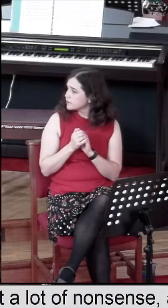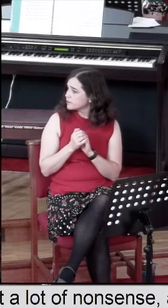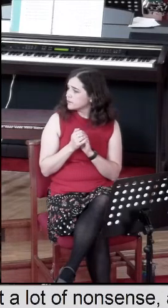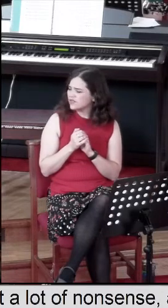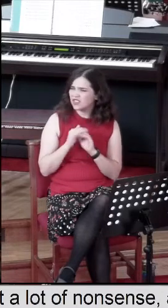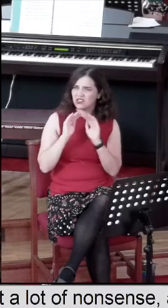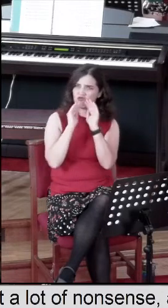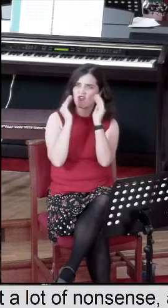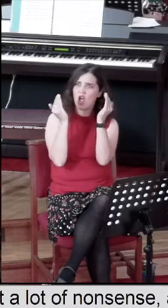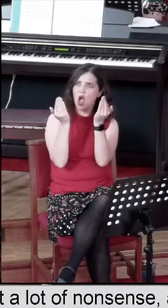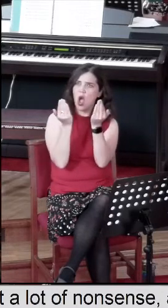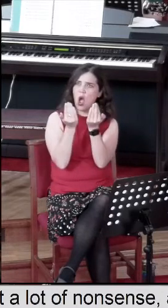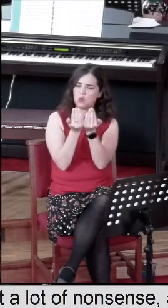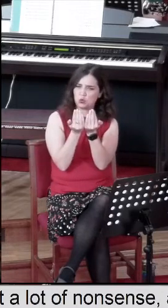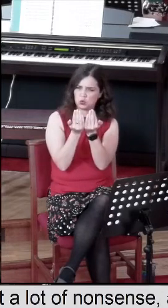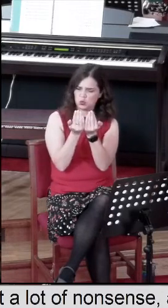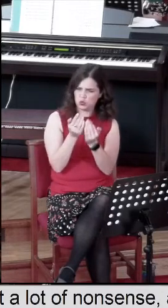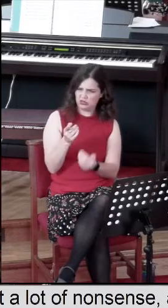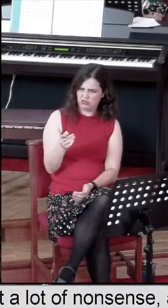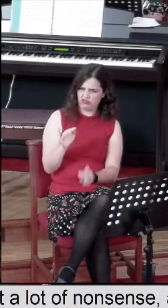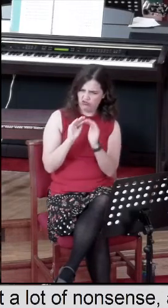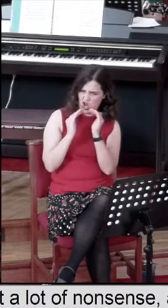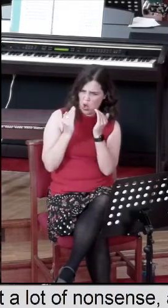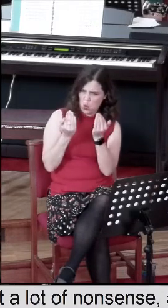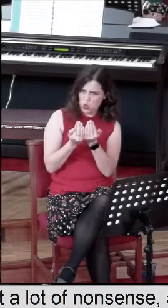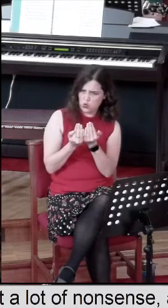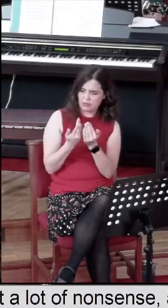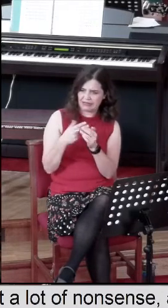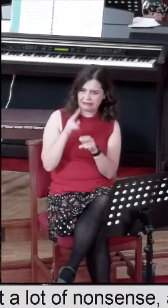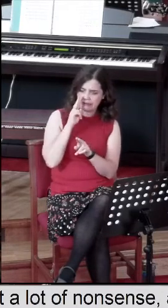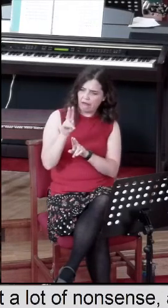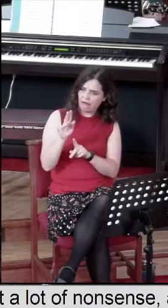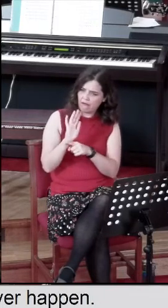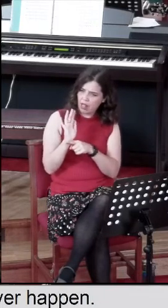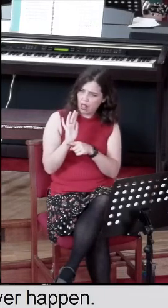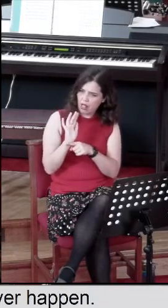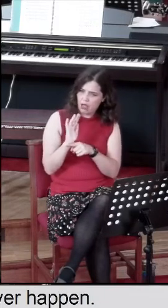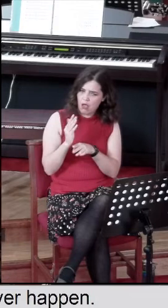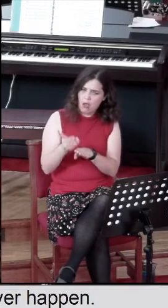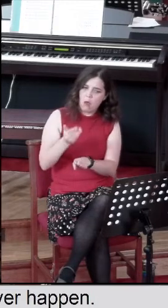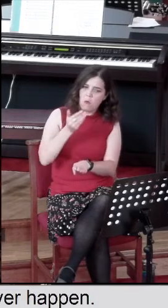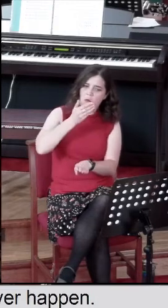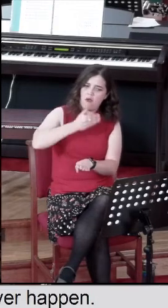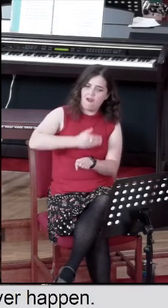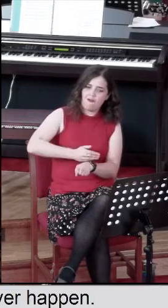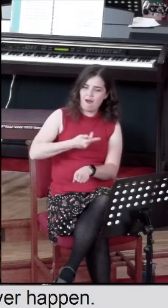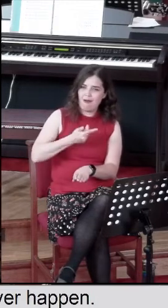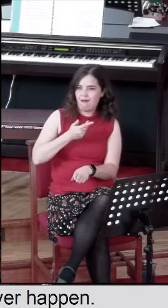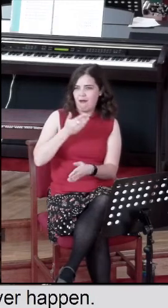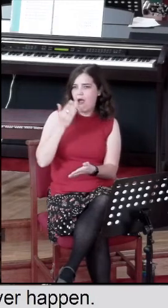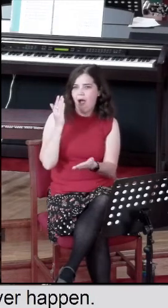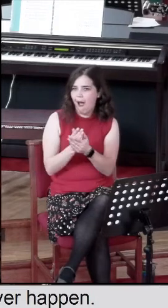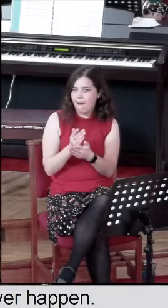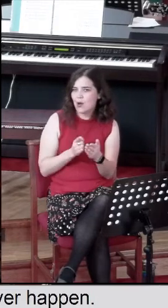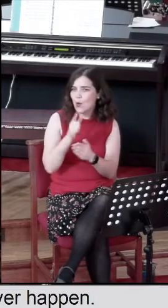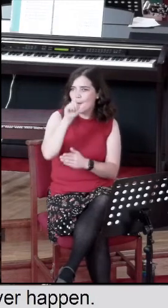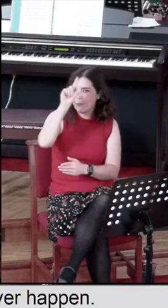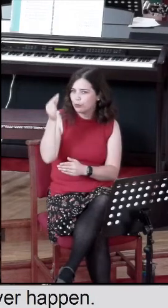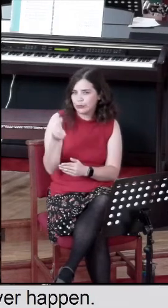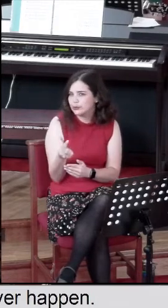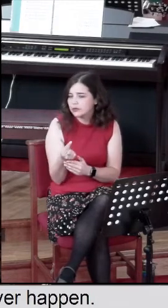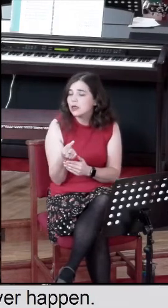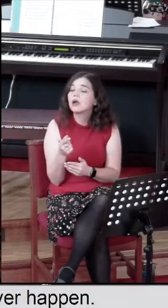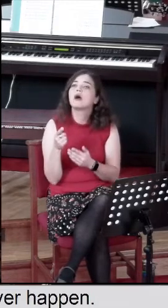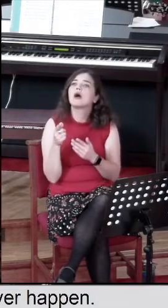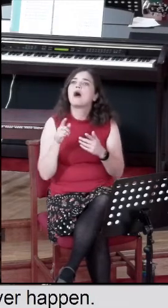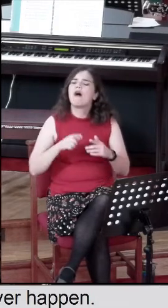That round thing in the corner, I remember seeing that film long ago, before anybody actually went to the moon. And we said, oh,